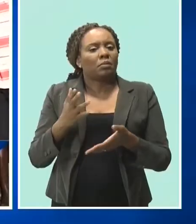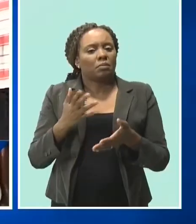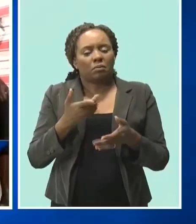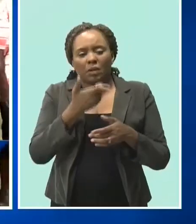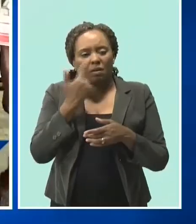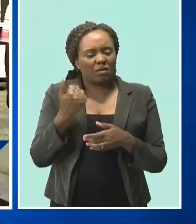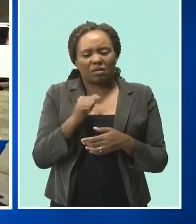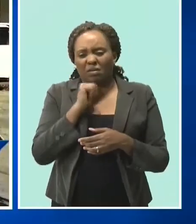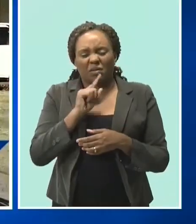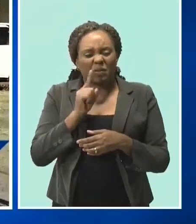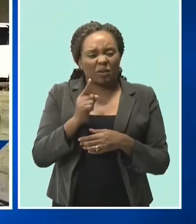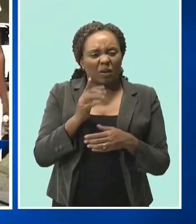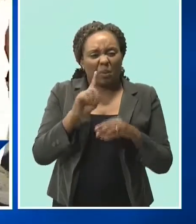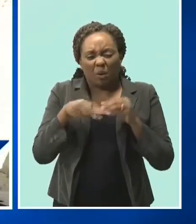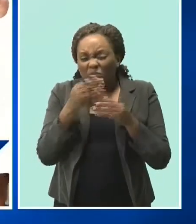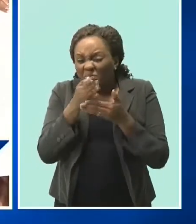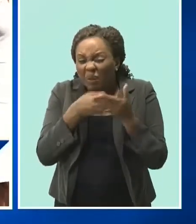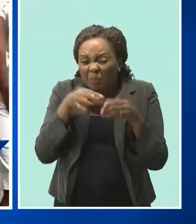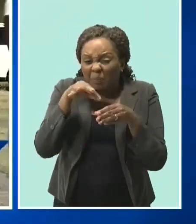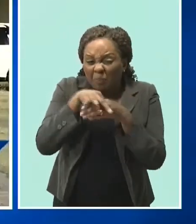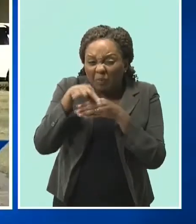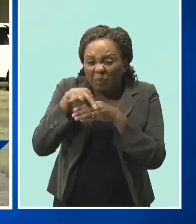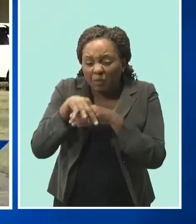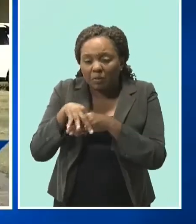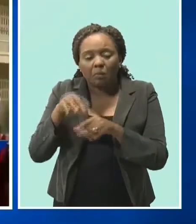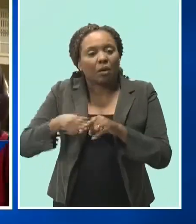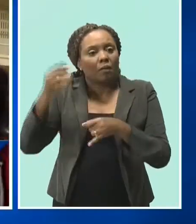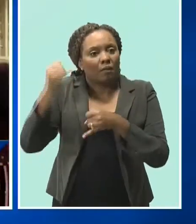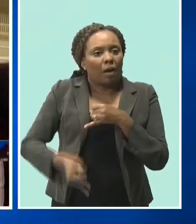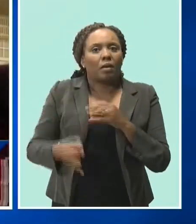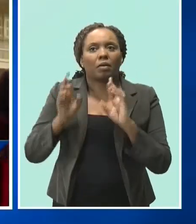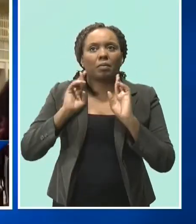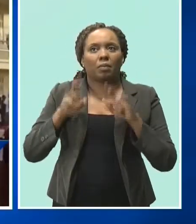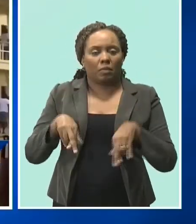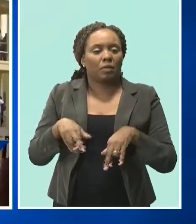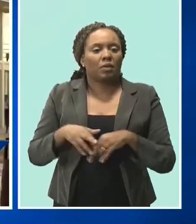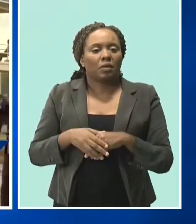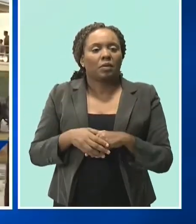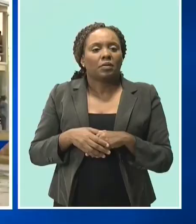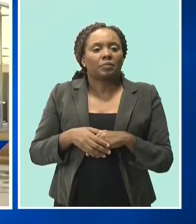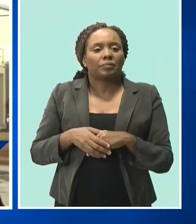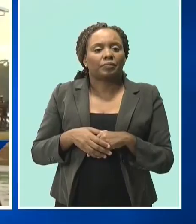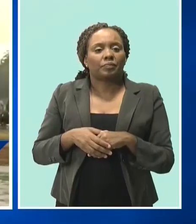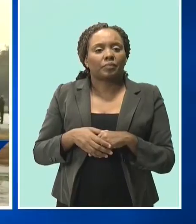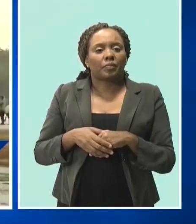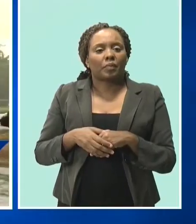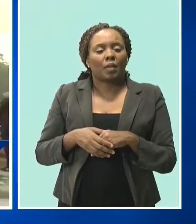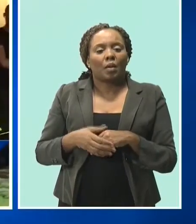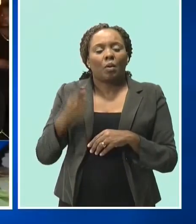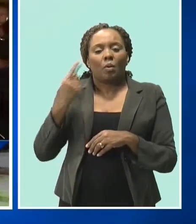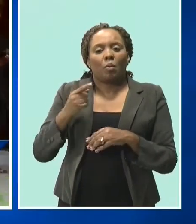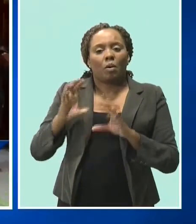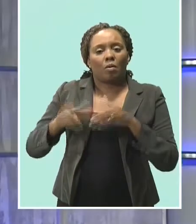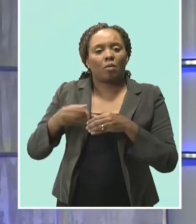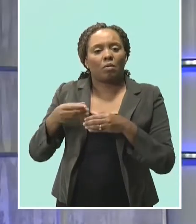determined to be credible and valid. Based on the final report, the APNU-AFC has lost over 40,000